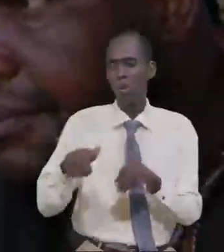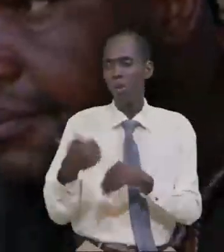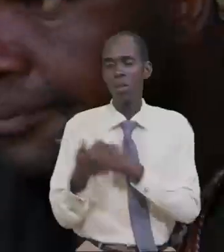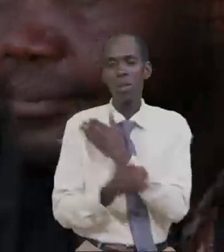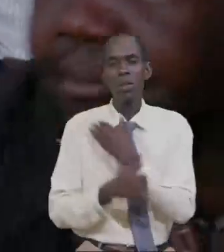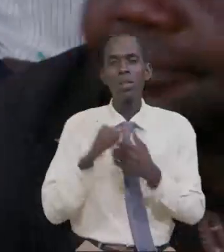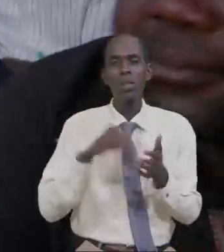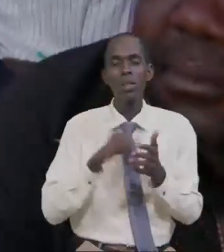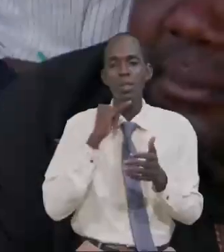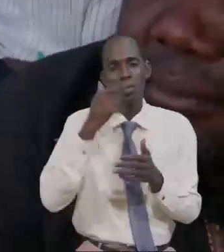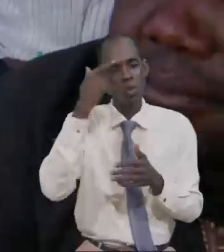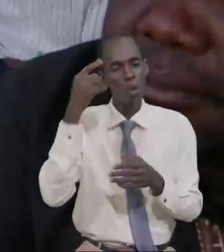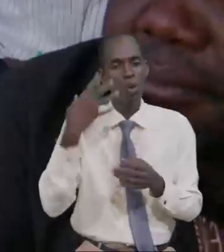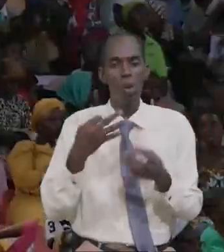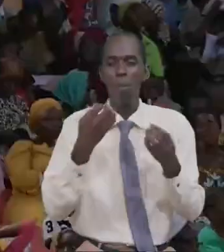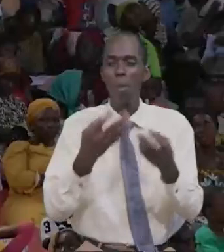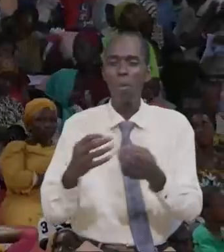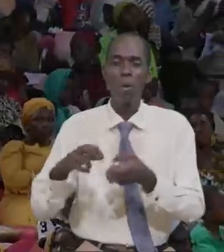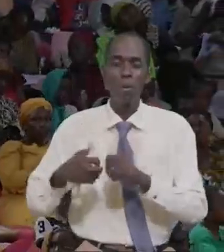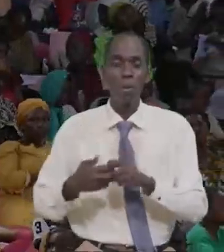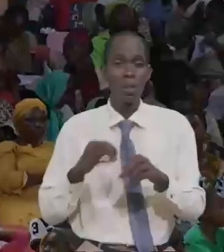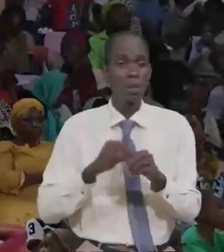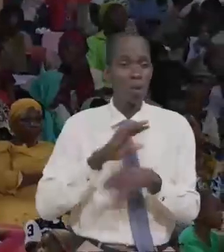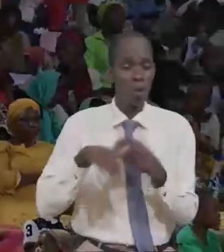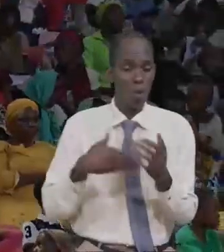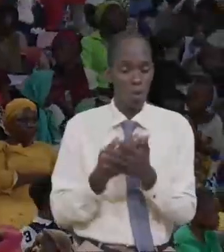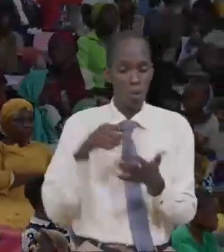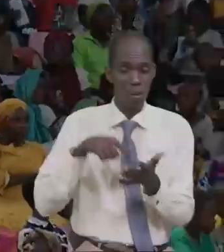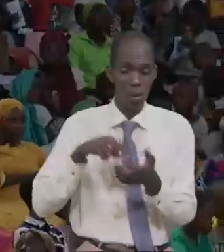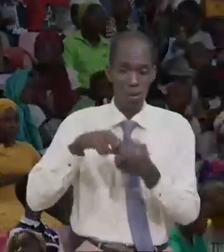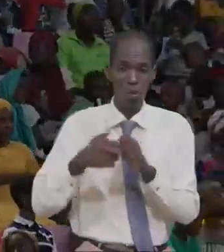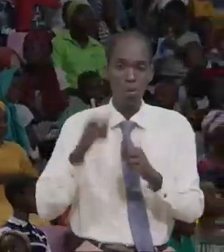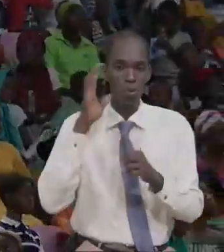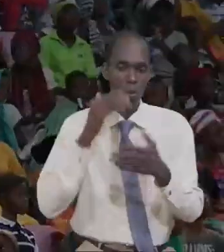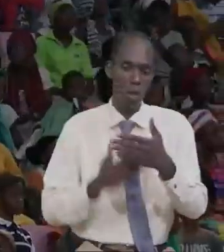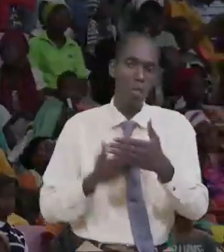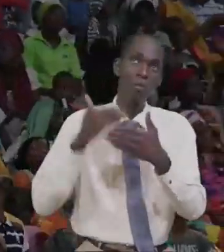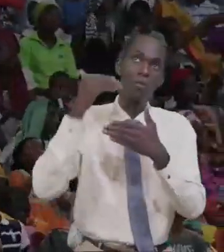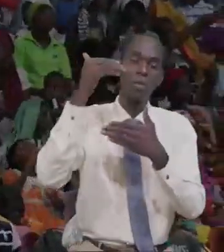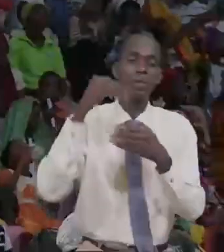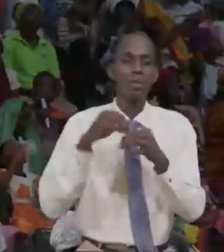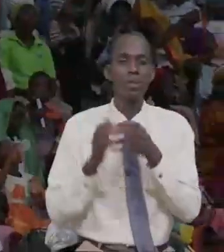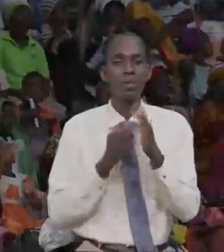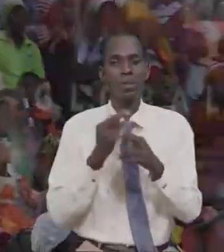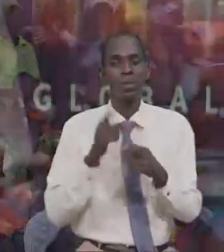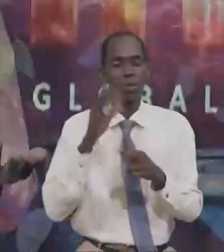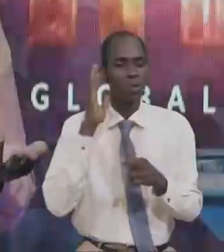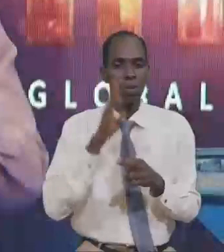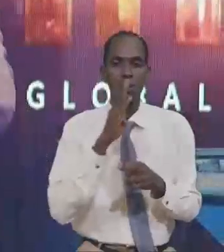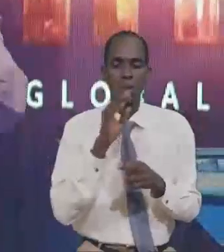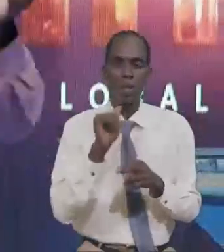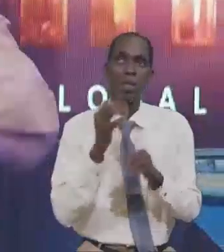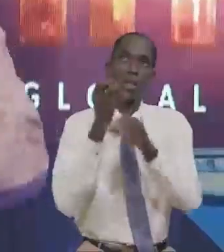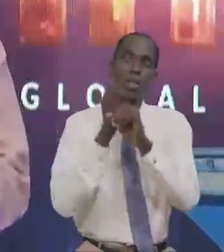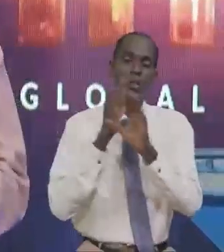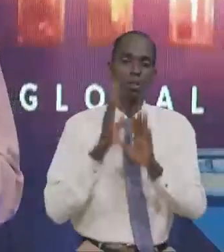You'll be an achiever. A person that is always complaining, your complaint about the sun will not change the sun. Why